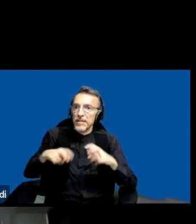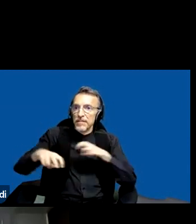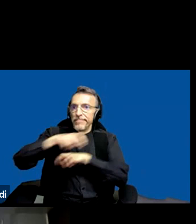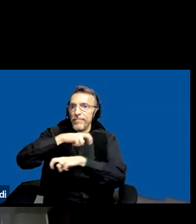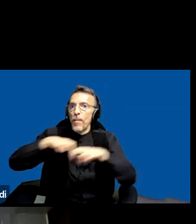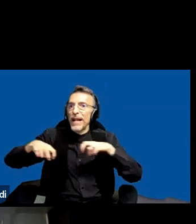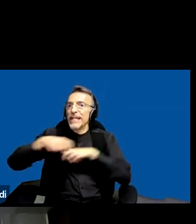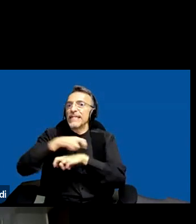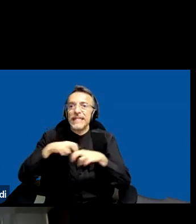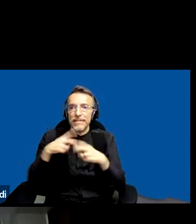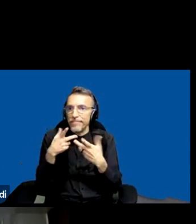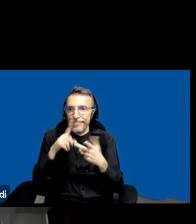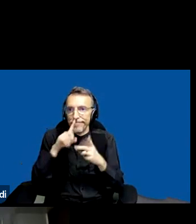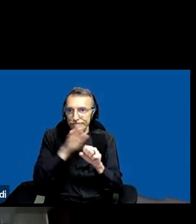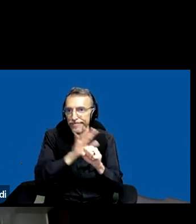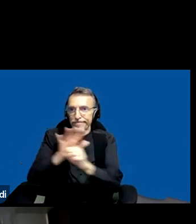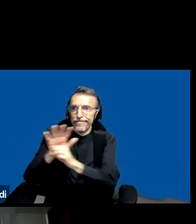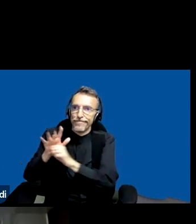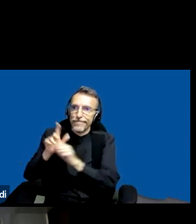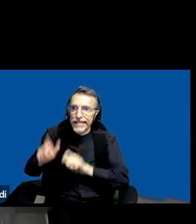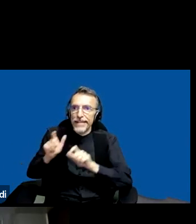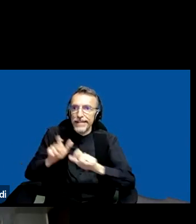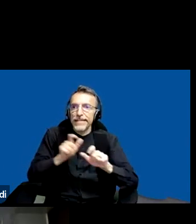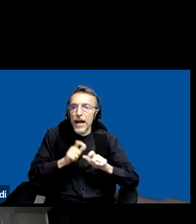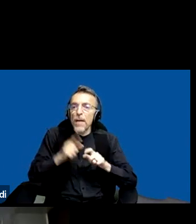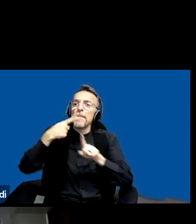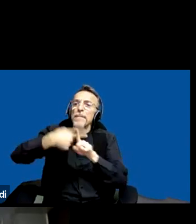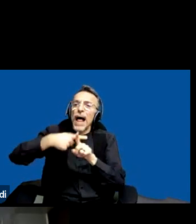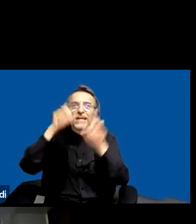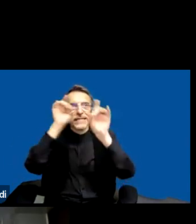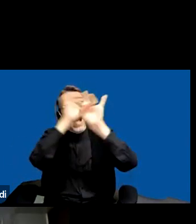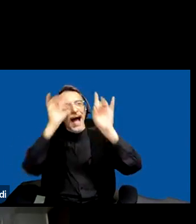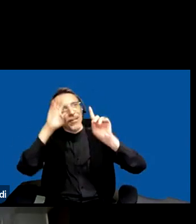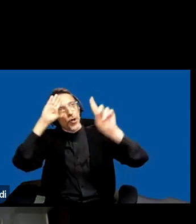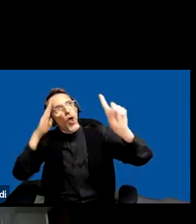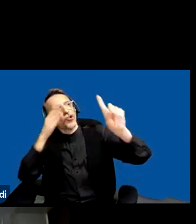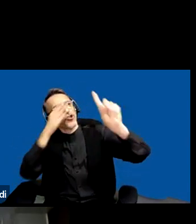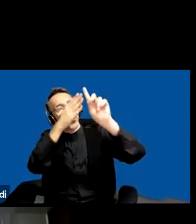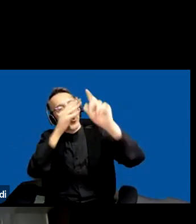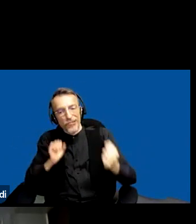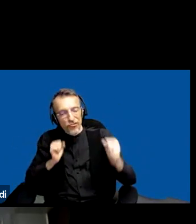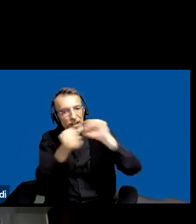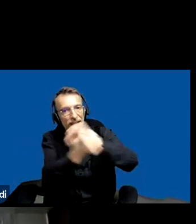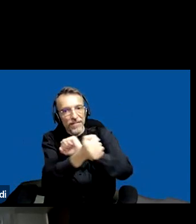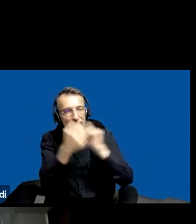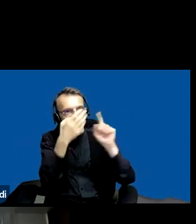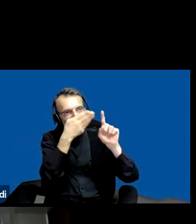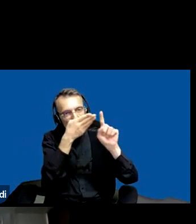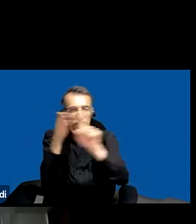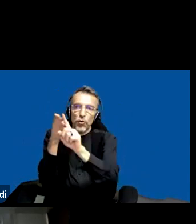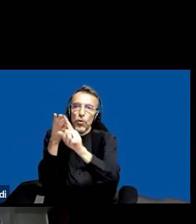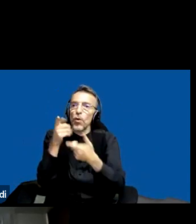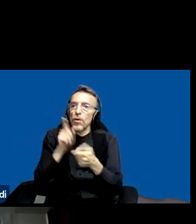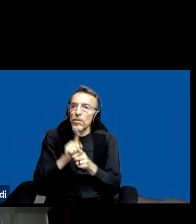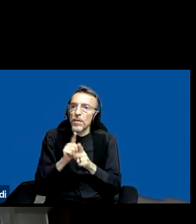faced with, but also as an ideological shift to try to develop these kind of links. So I think those are